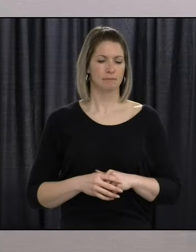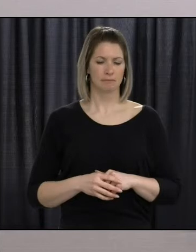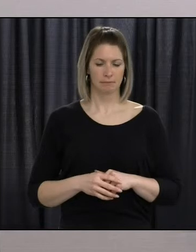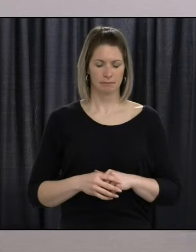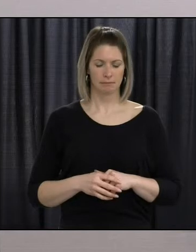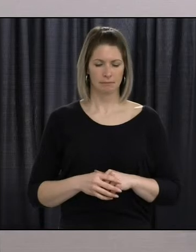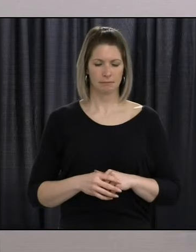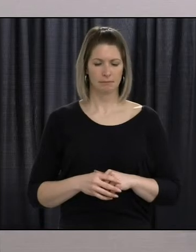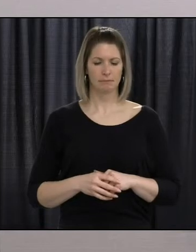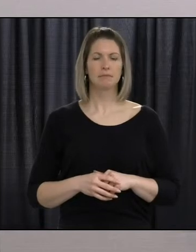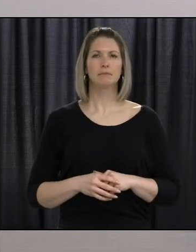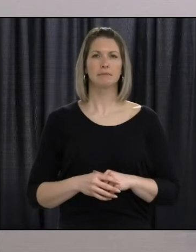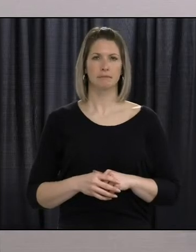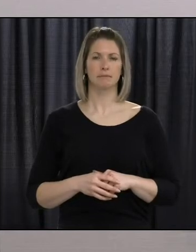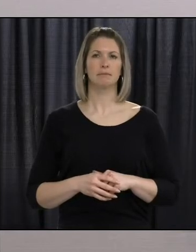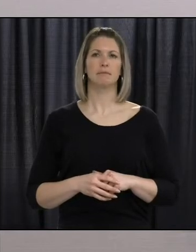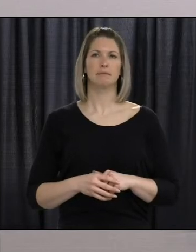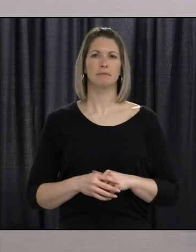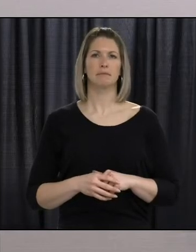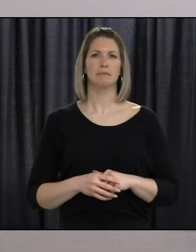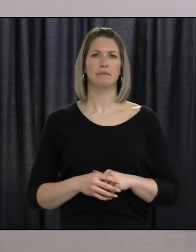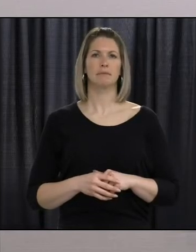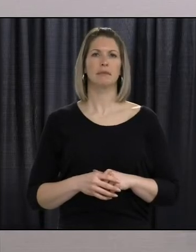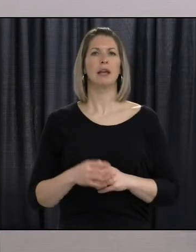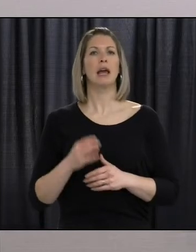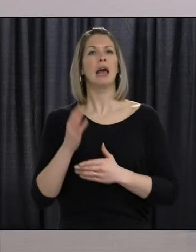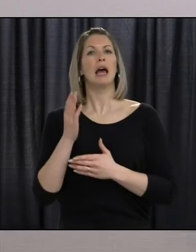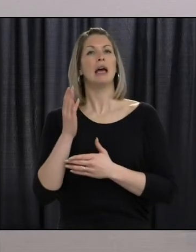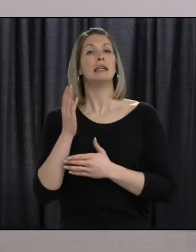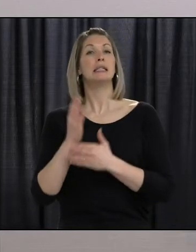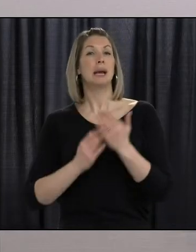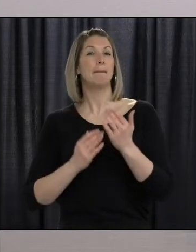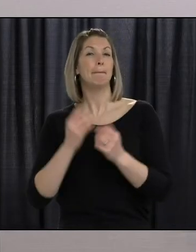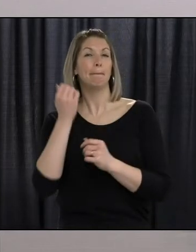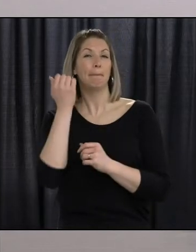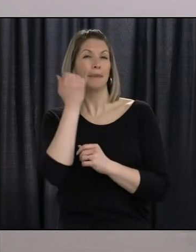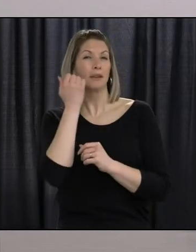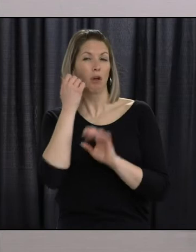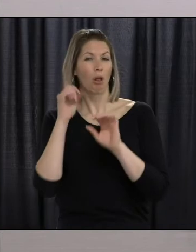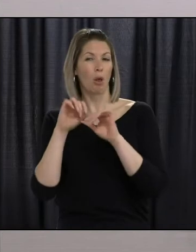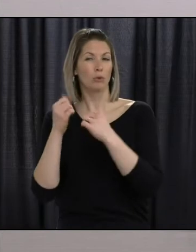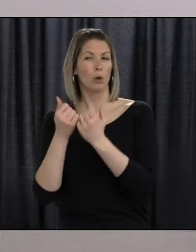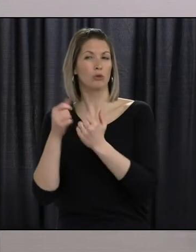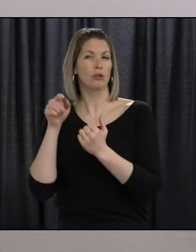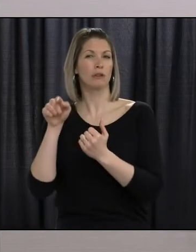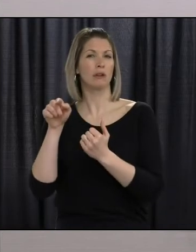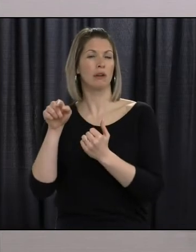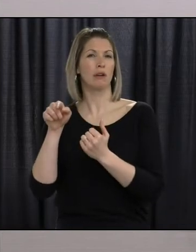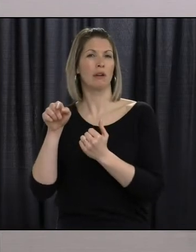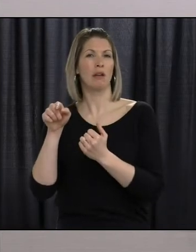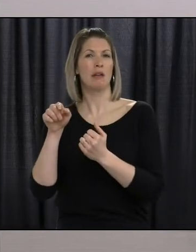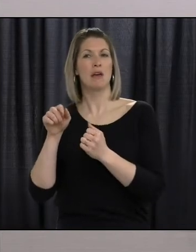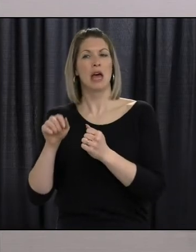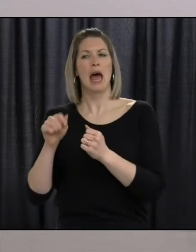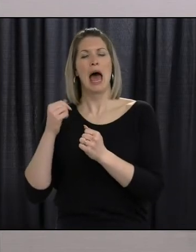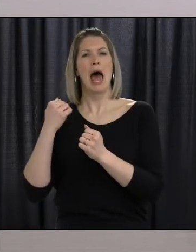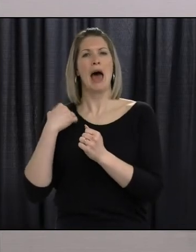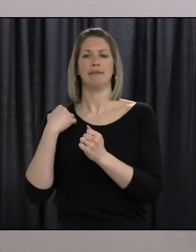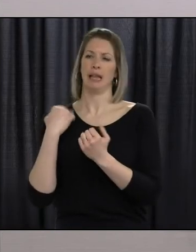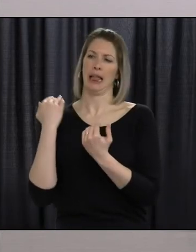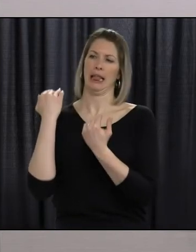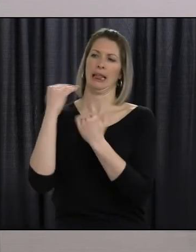We've heard from several dental associations that the they can only prescribe so many pills and some medications